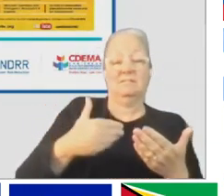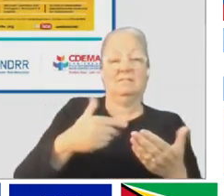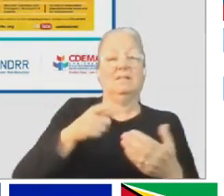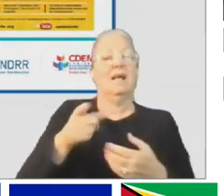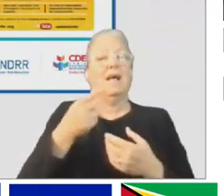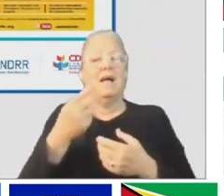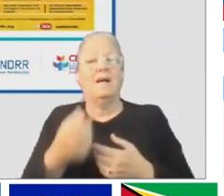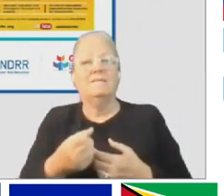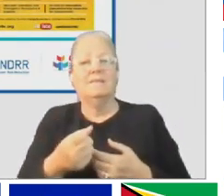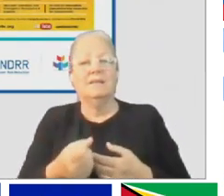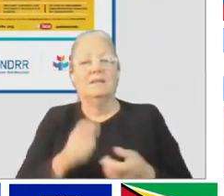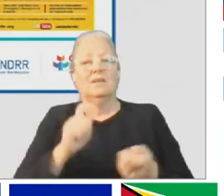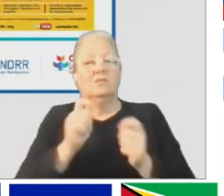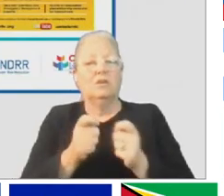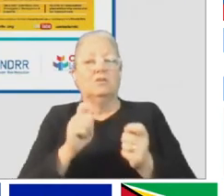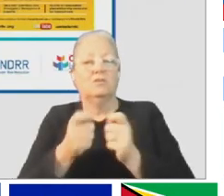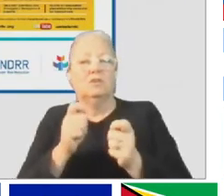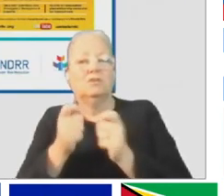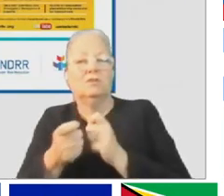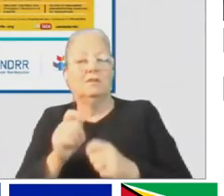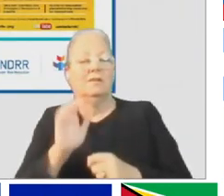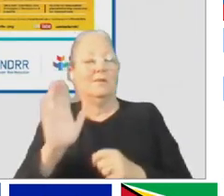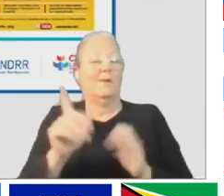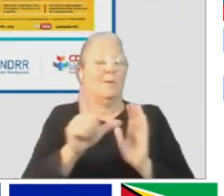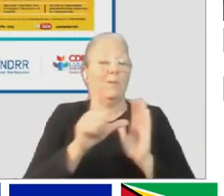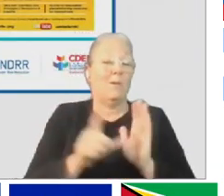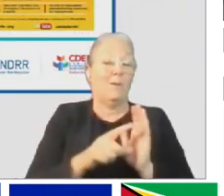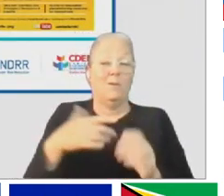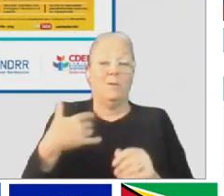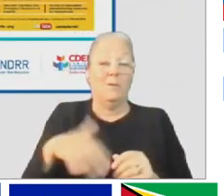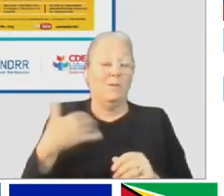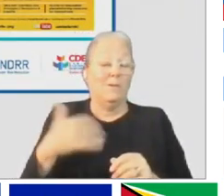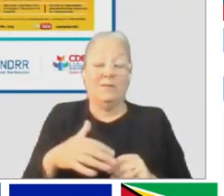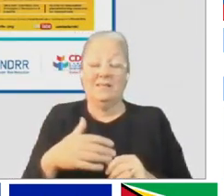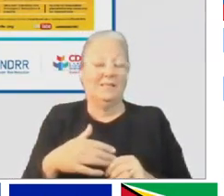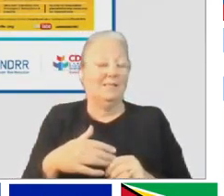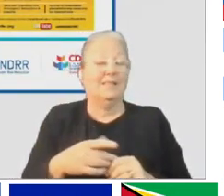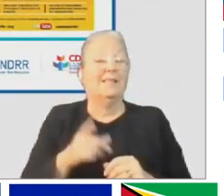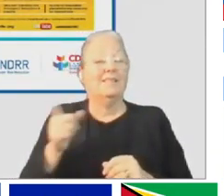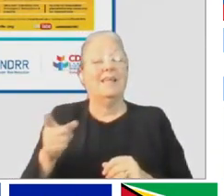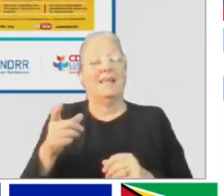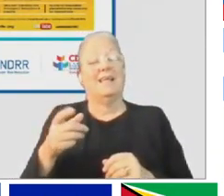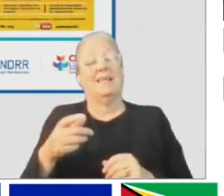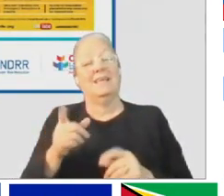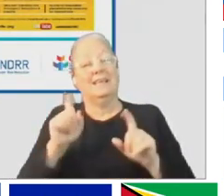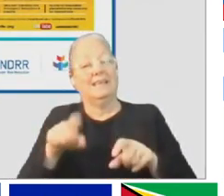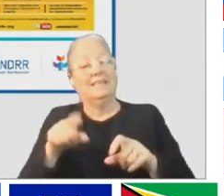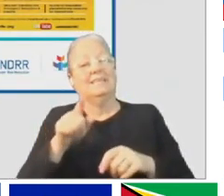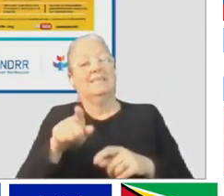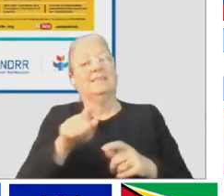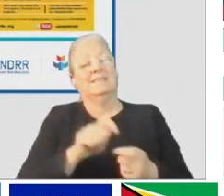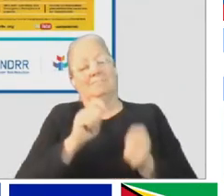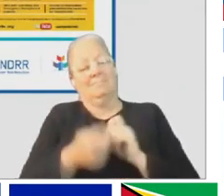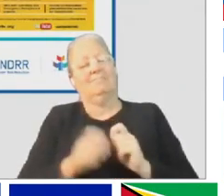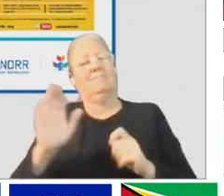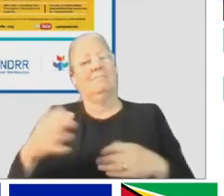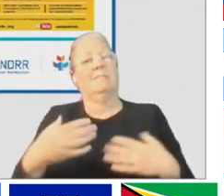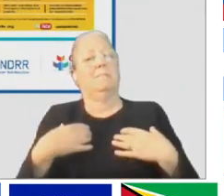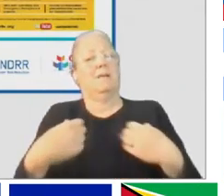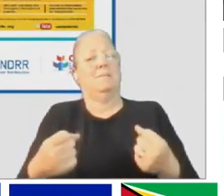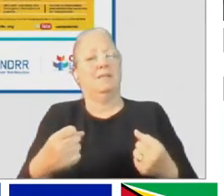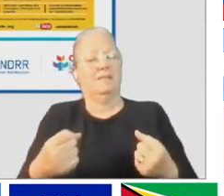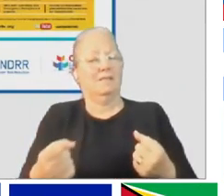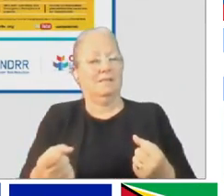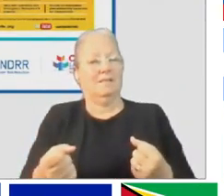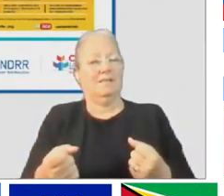changes in their laws over this period of time, because they had to make amendments to the old public health laws, and also